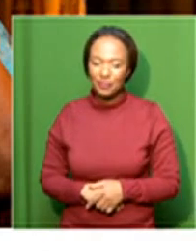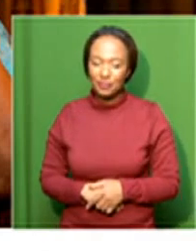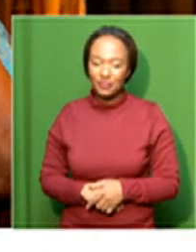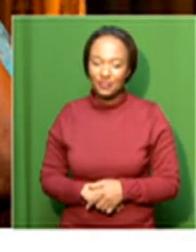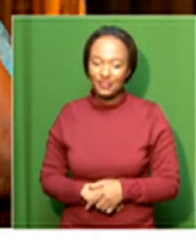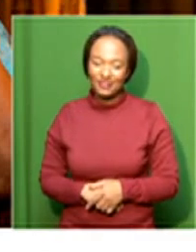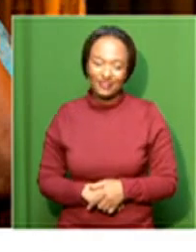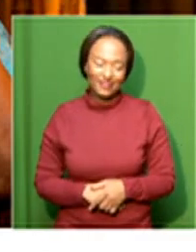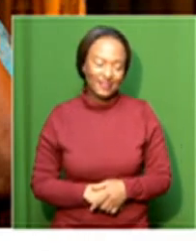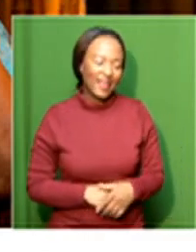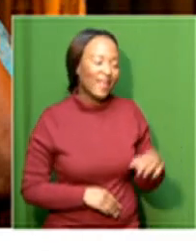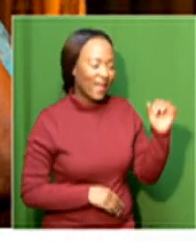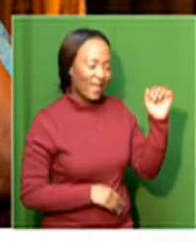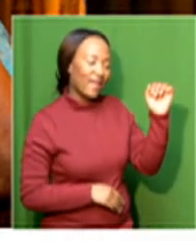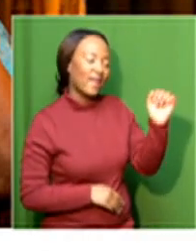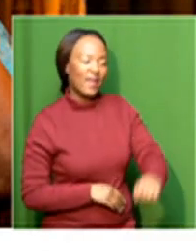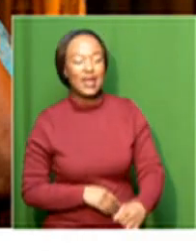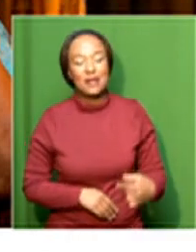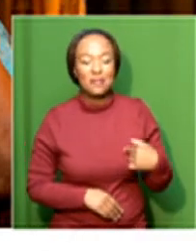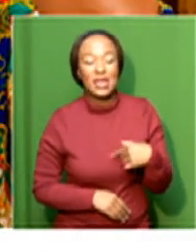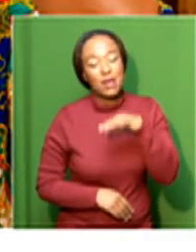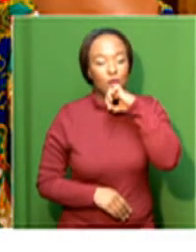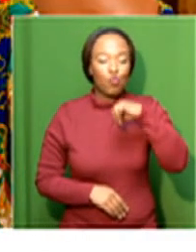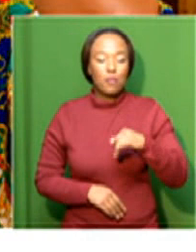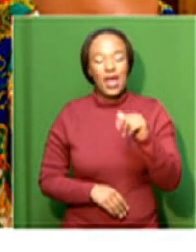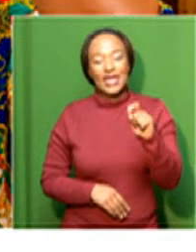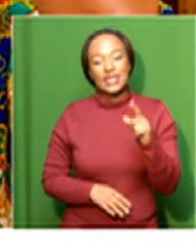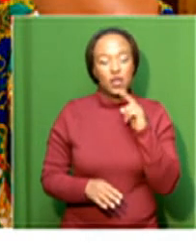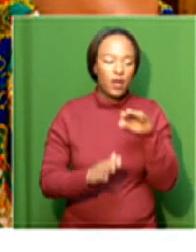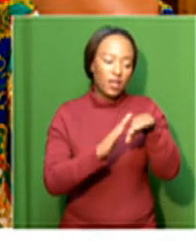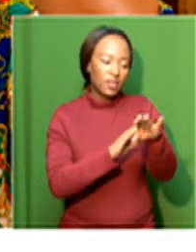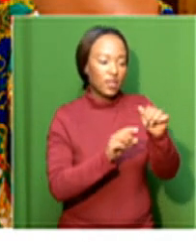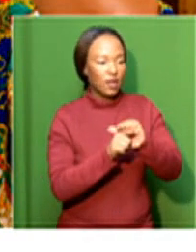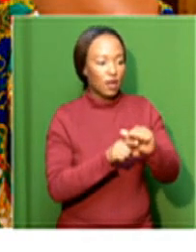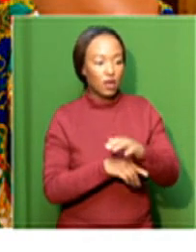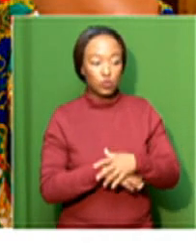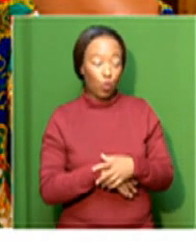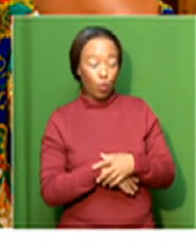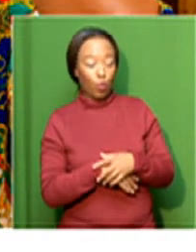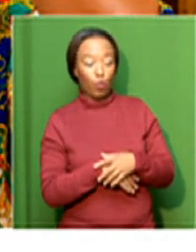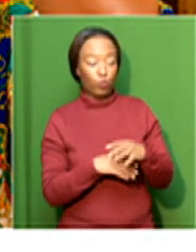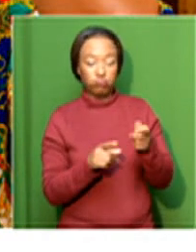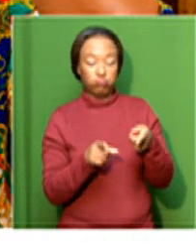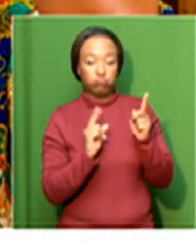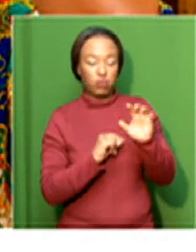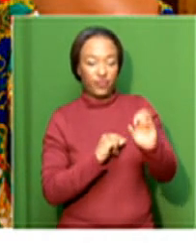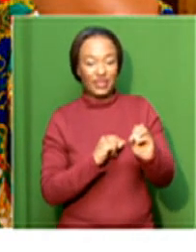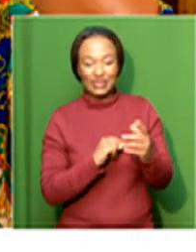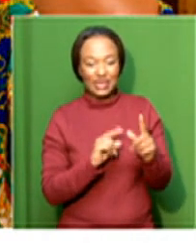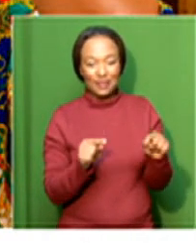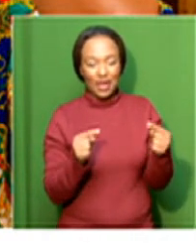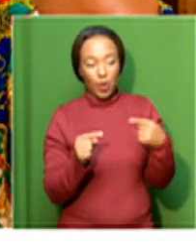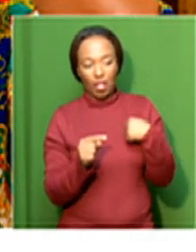Yeah, man. I always loved computers, but when I got there, it's cool, and I